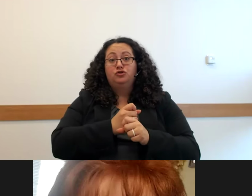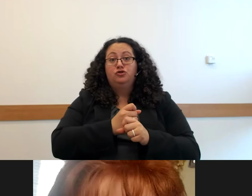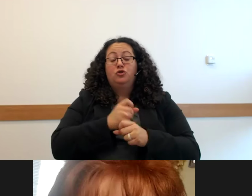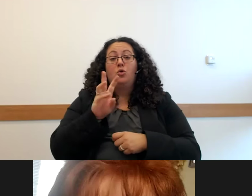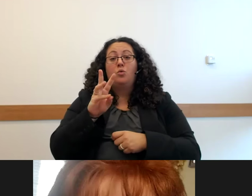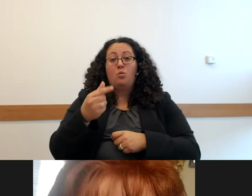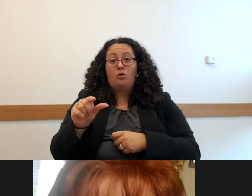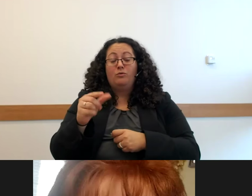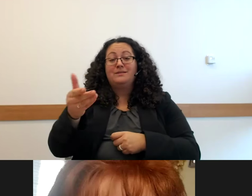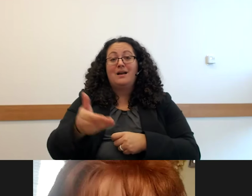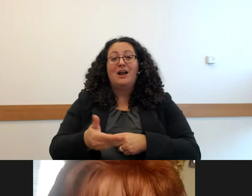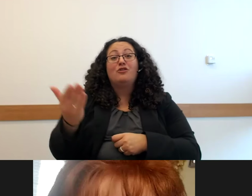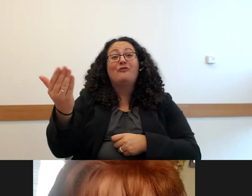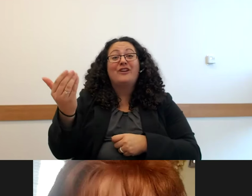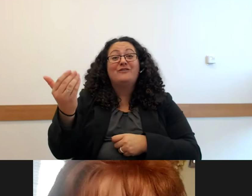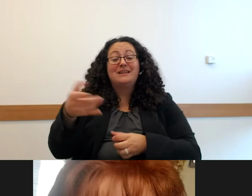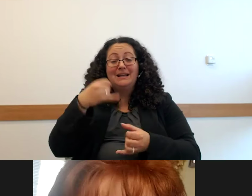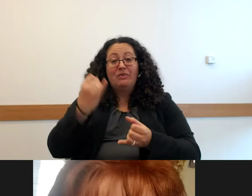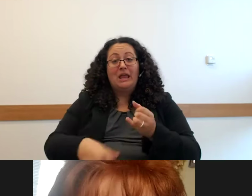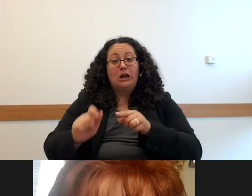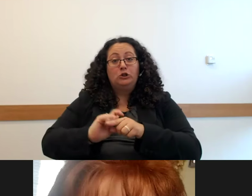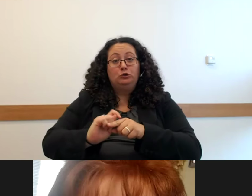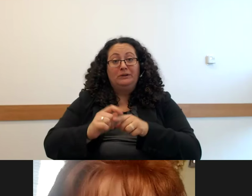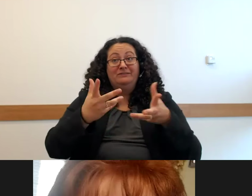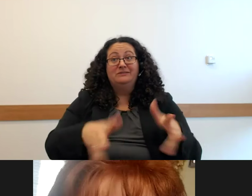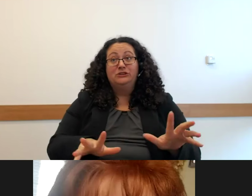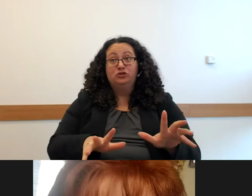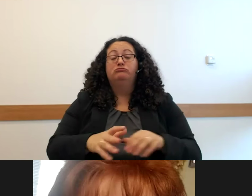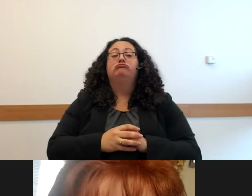Walgreens hired 15 of them at the end of the training.